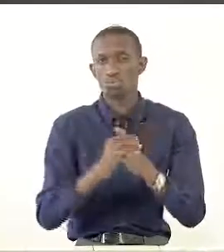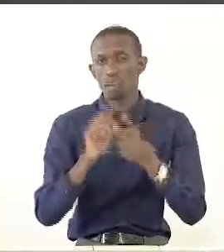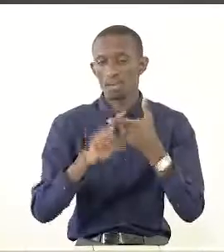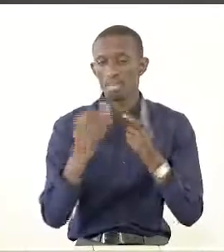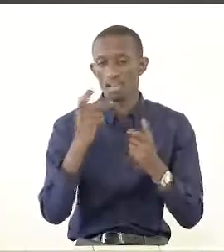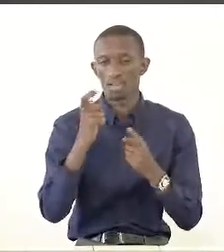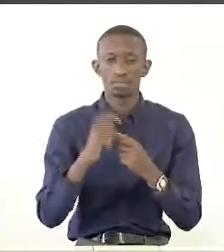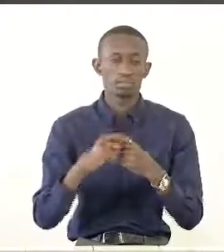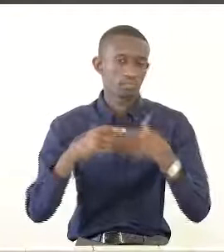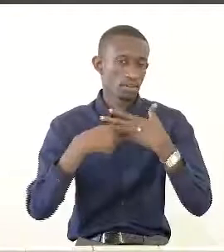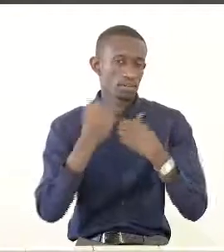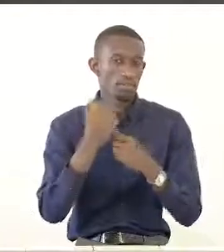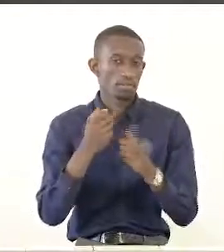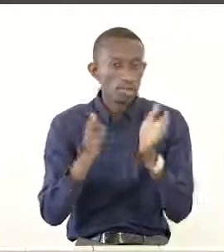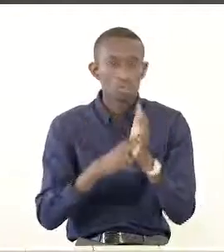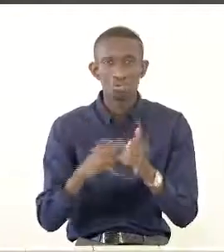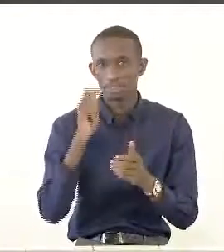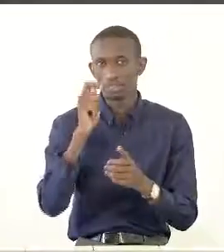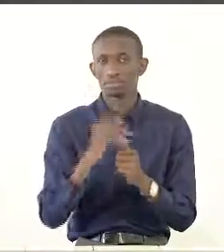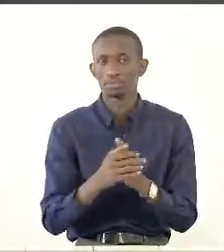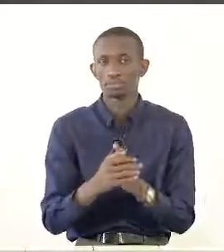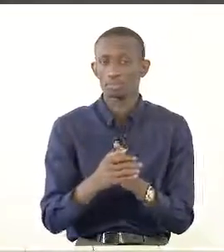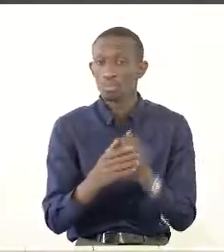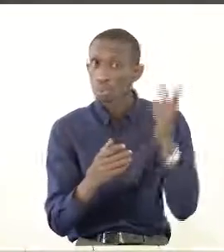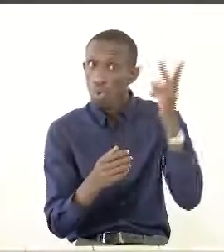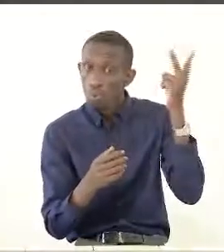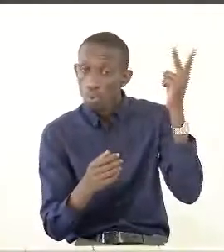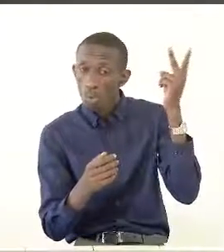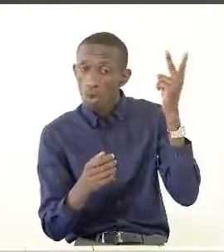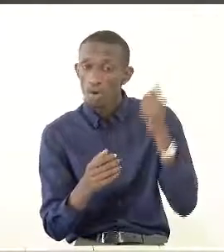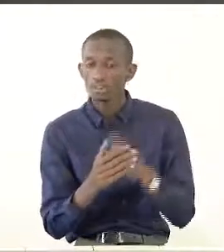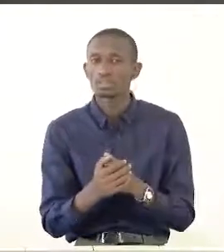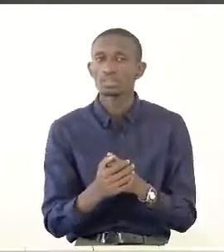to t. All of this is dt,